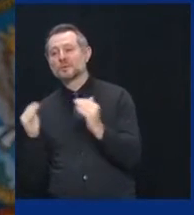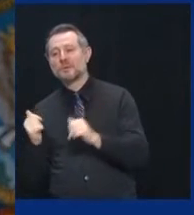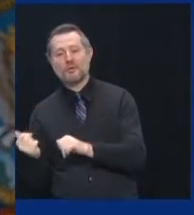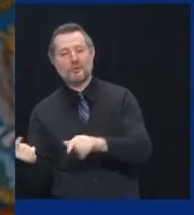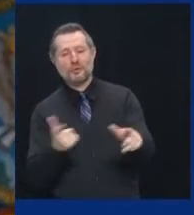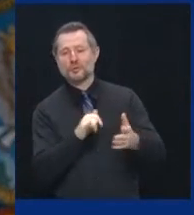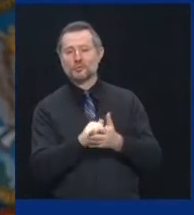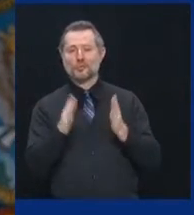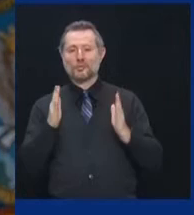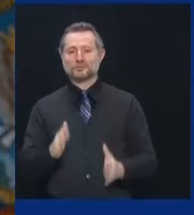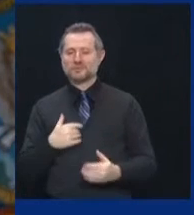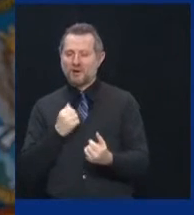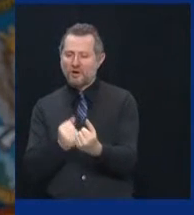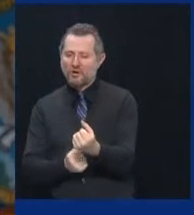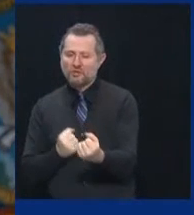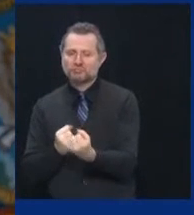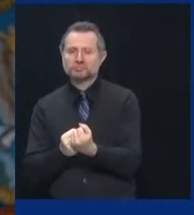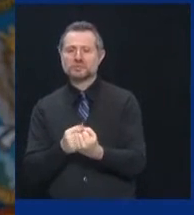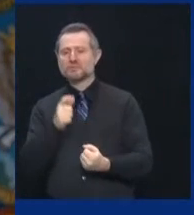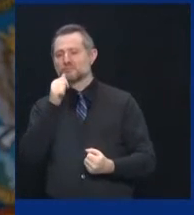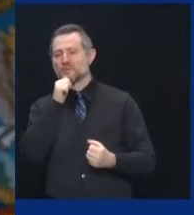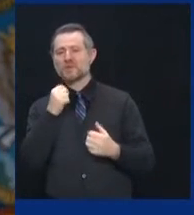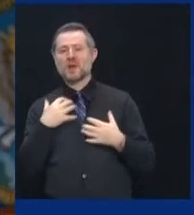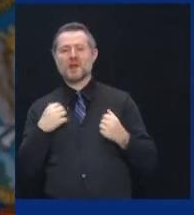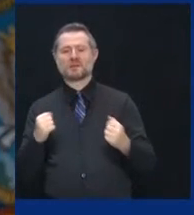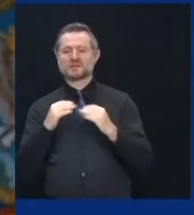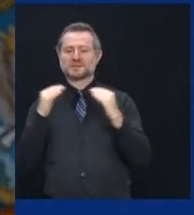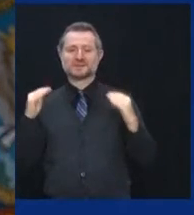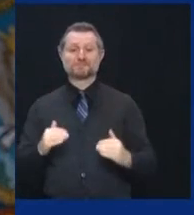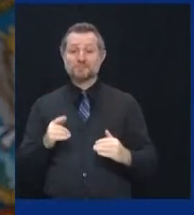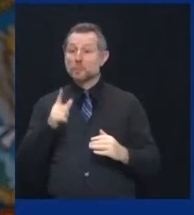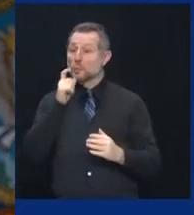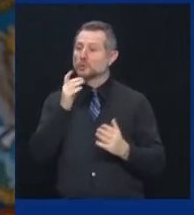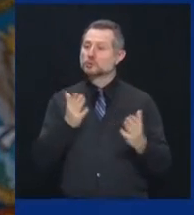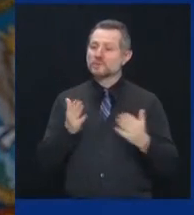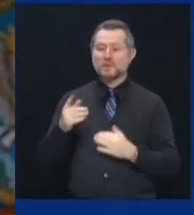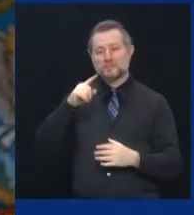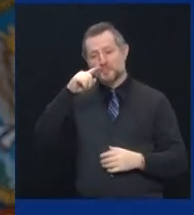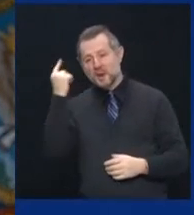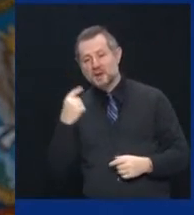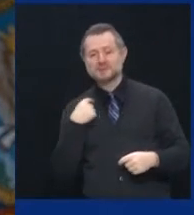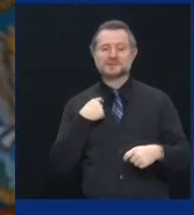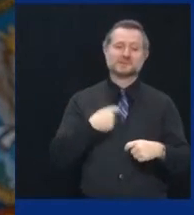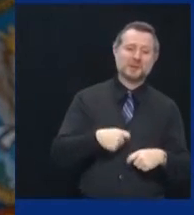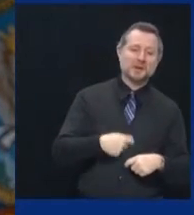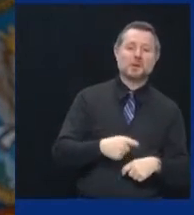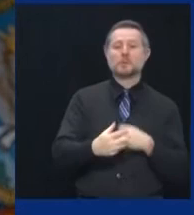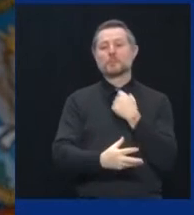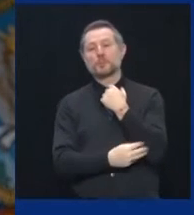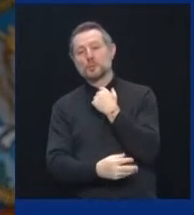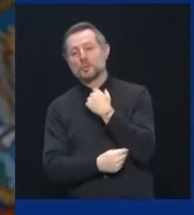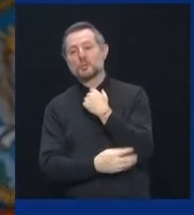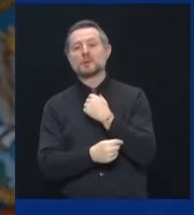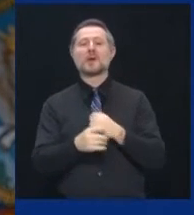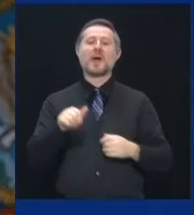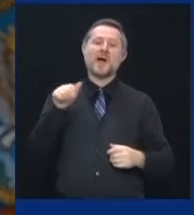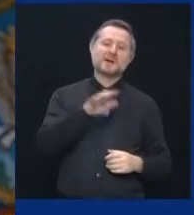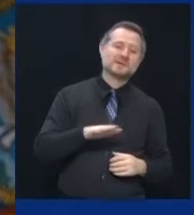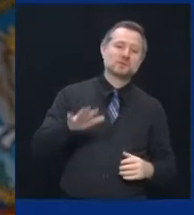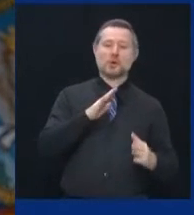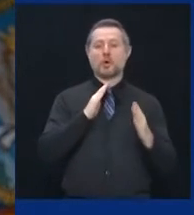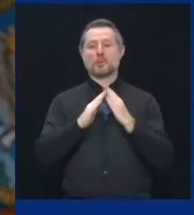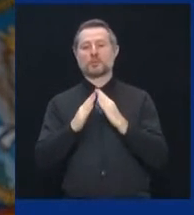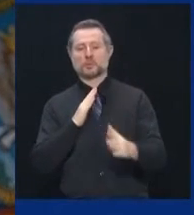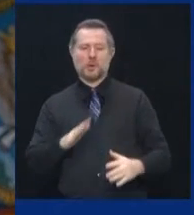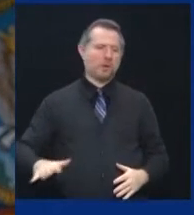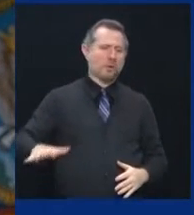system to reach more underserved communities, predominantly Black, Latino, Asian, and poor communities. We will